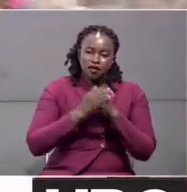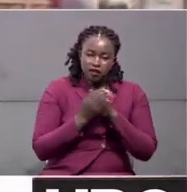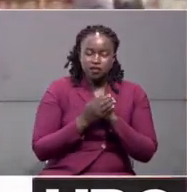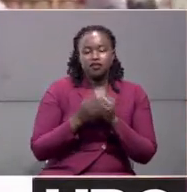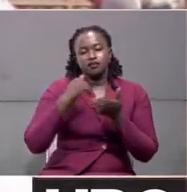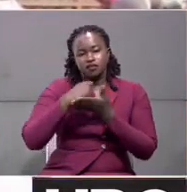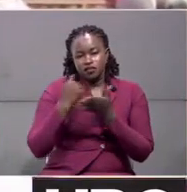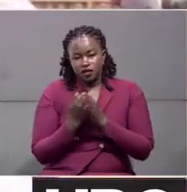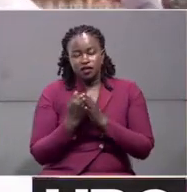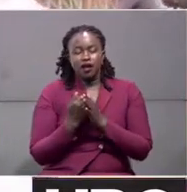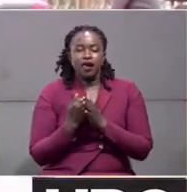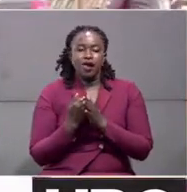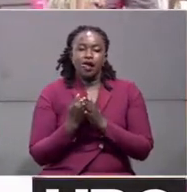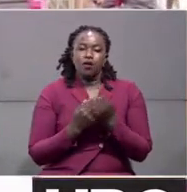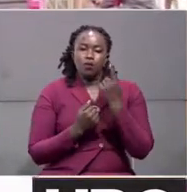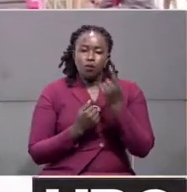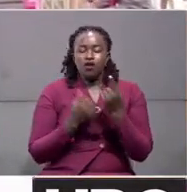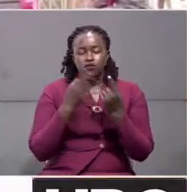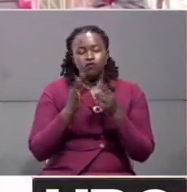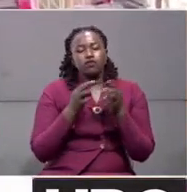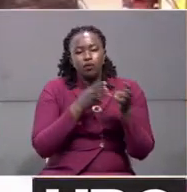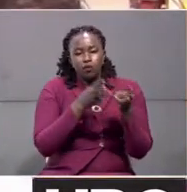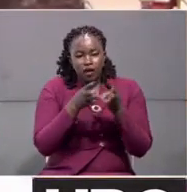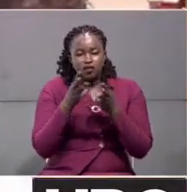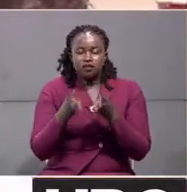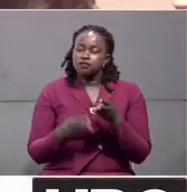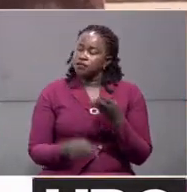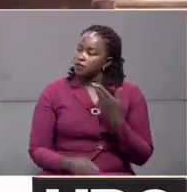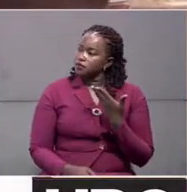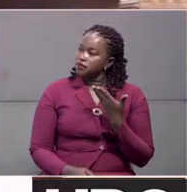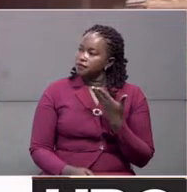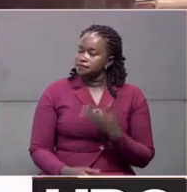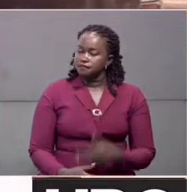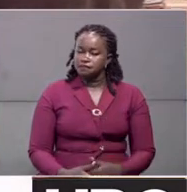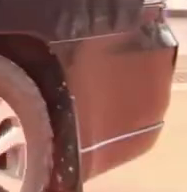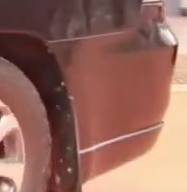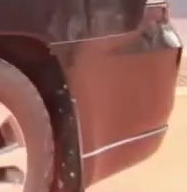sector is one of the avenues.